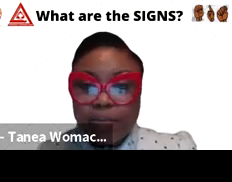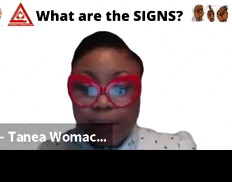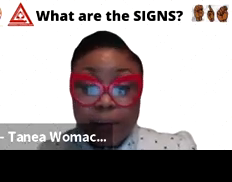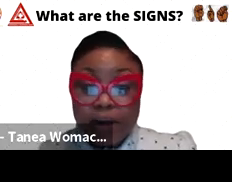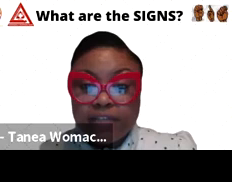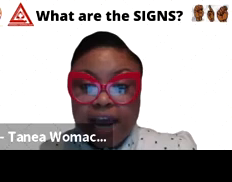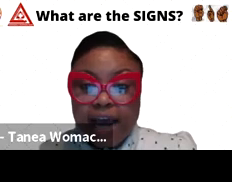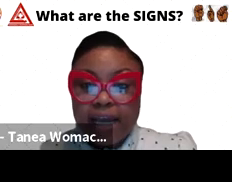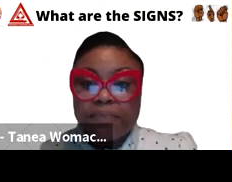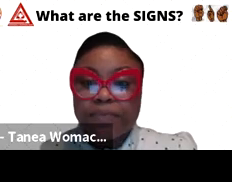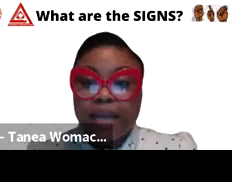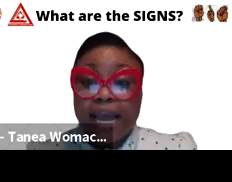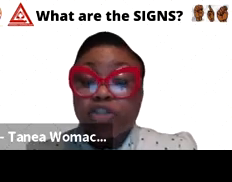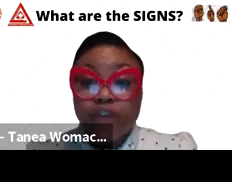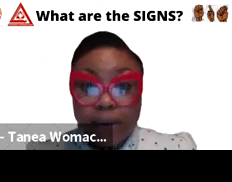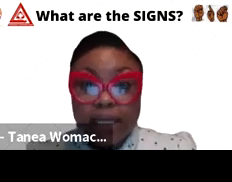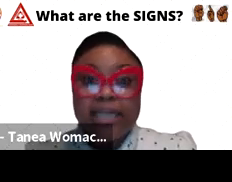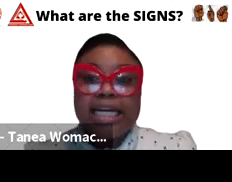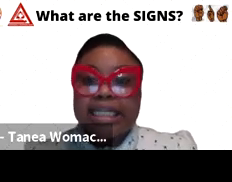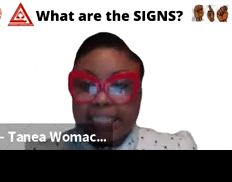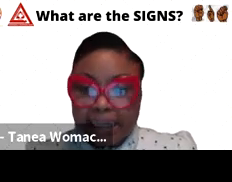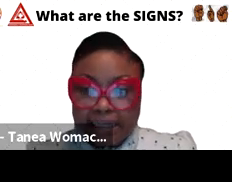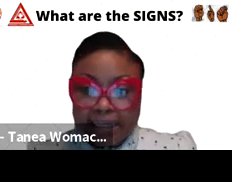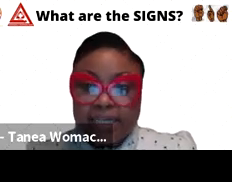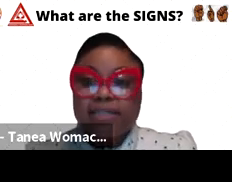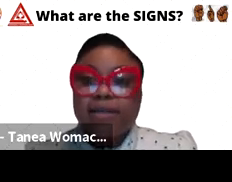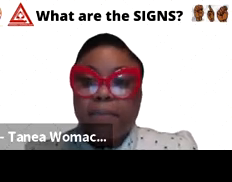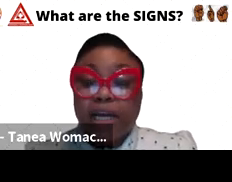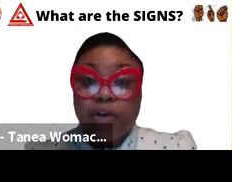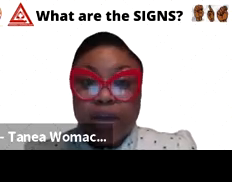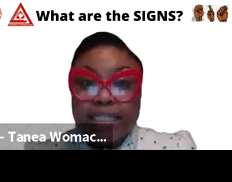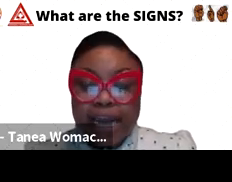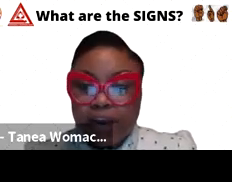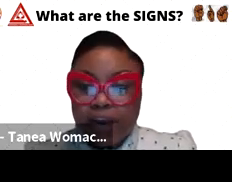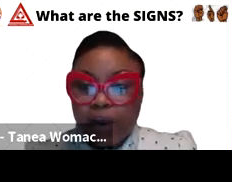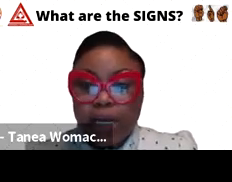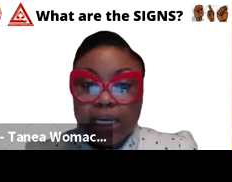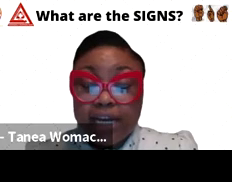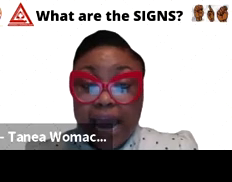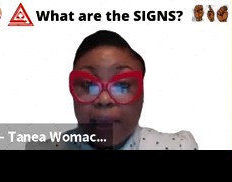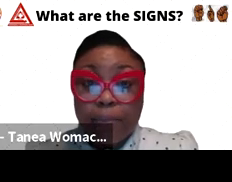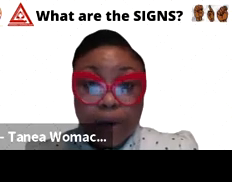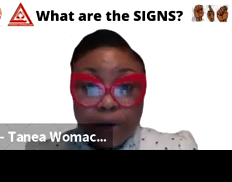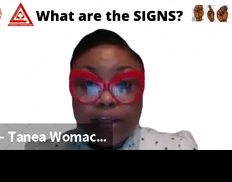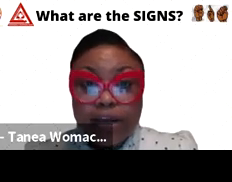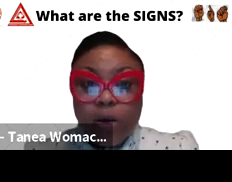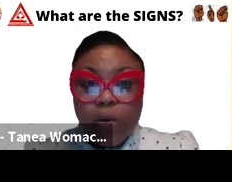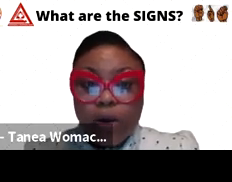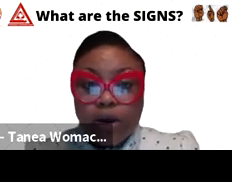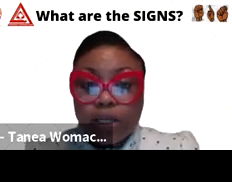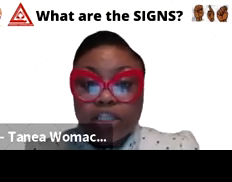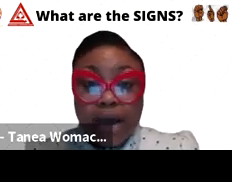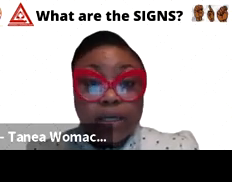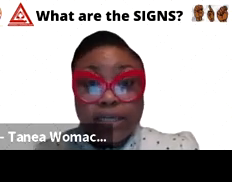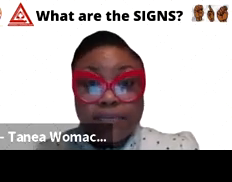over a period of time, head trauma, diseases being hereditary, or even at birth